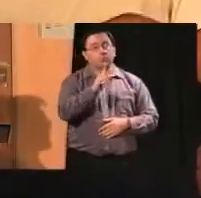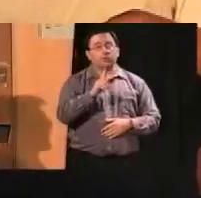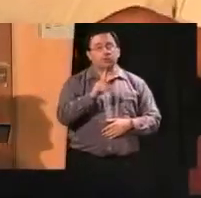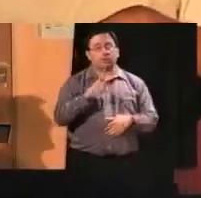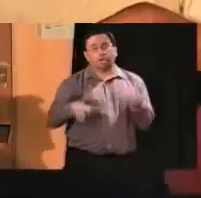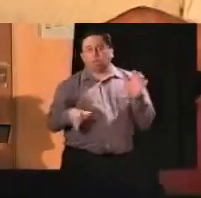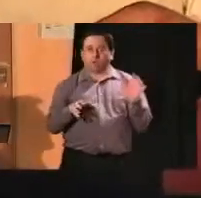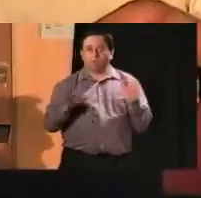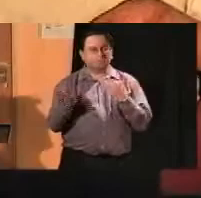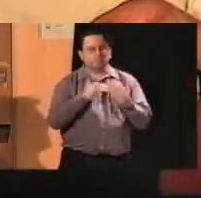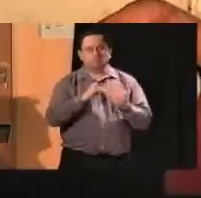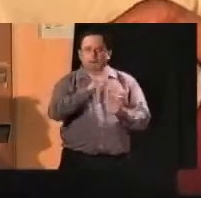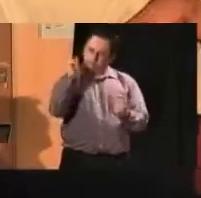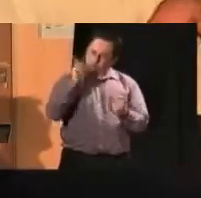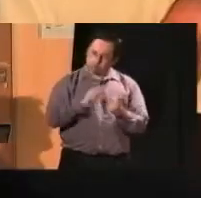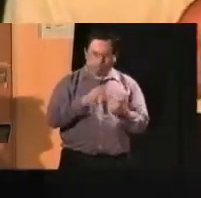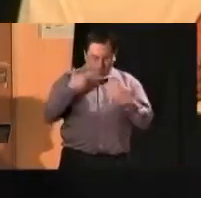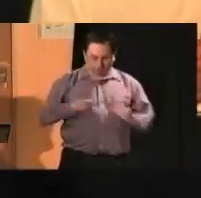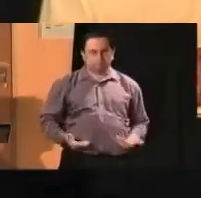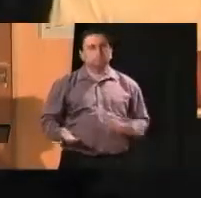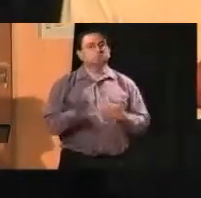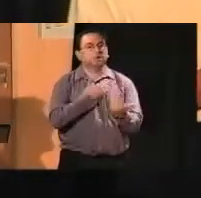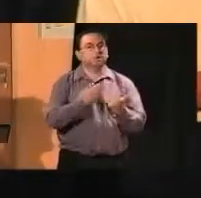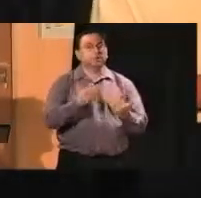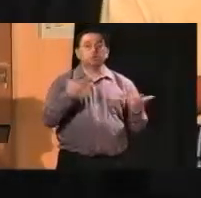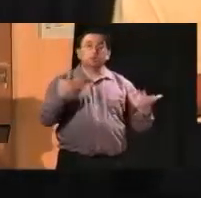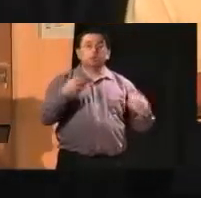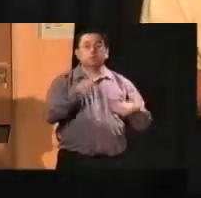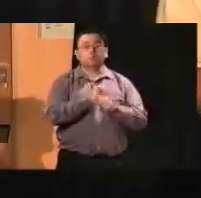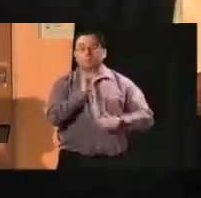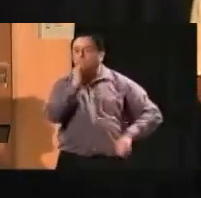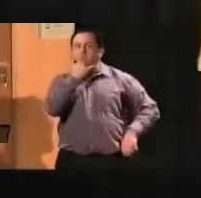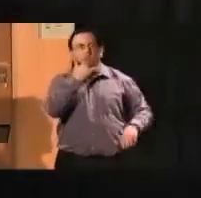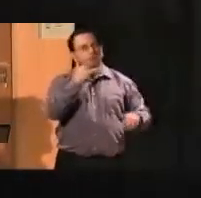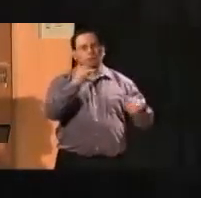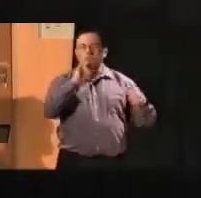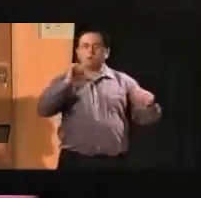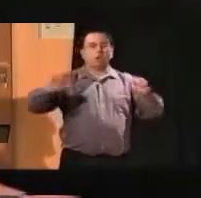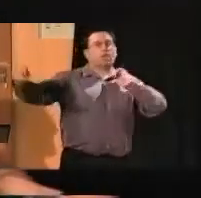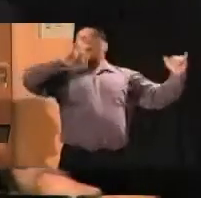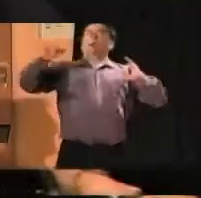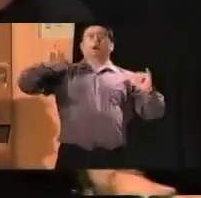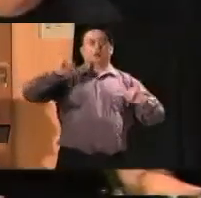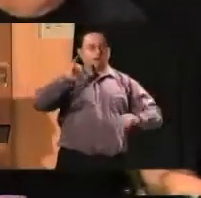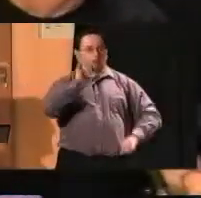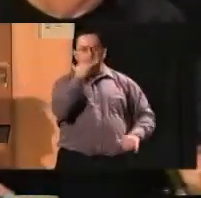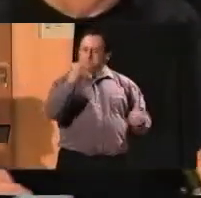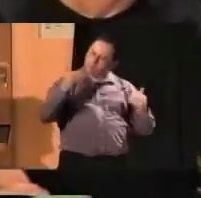imperfections. So if you're going to make a mistake, make it big.